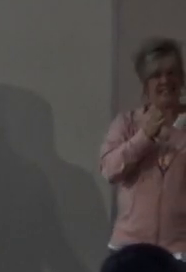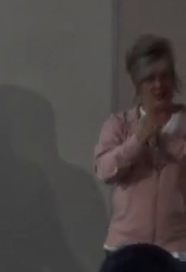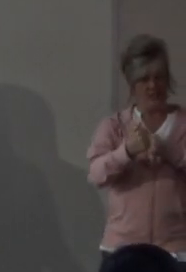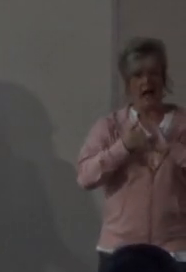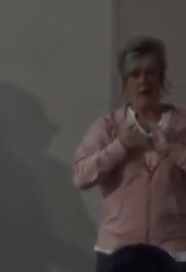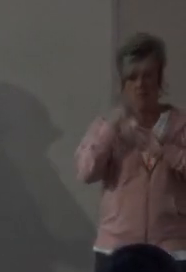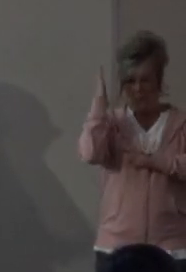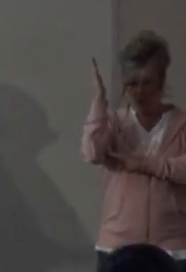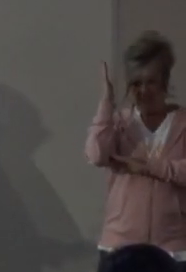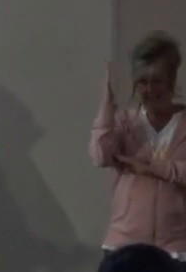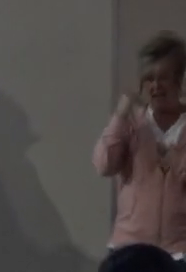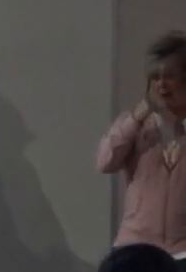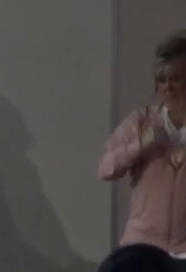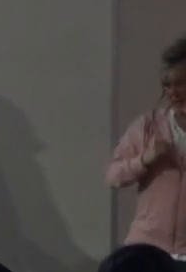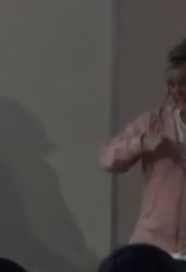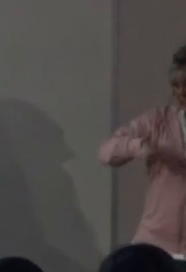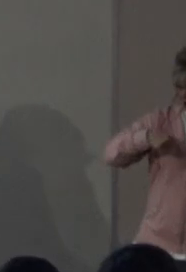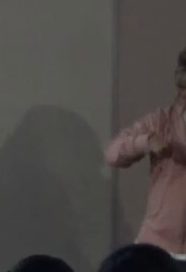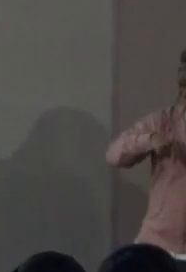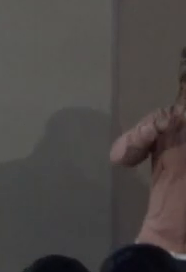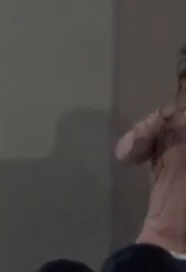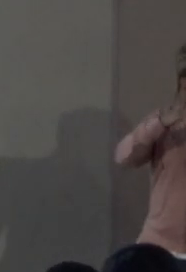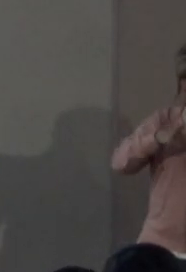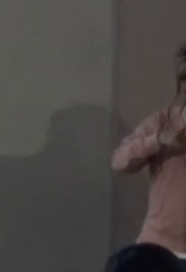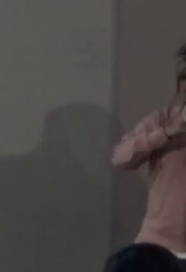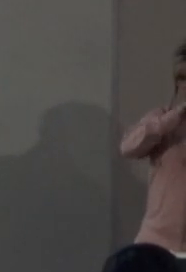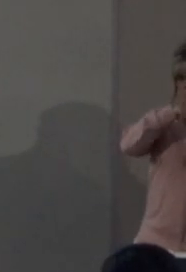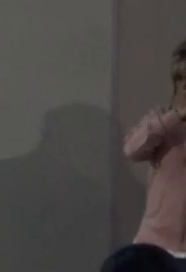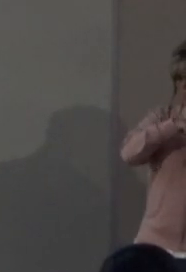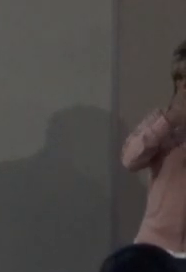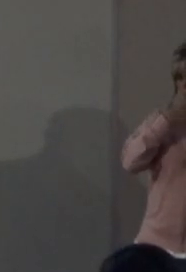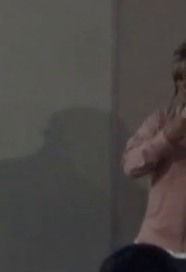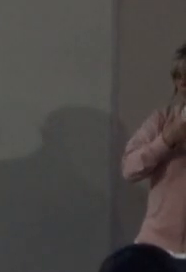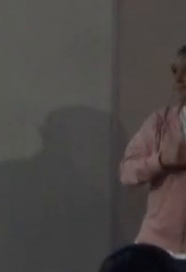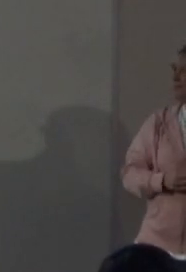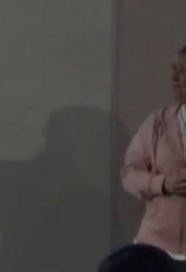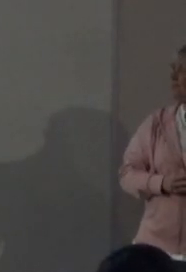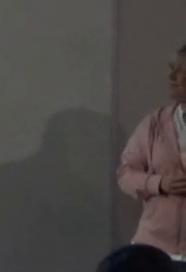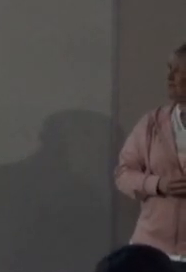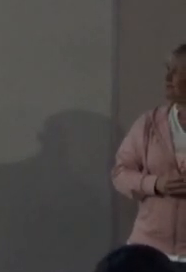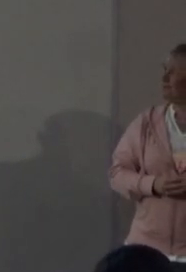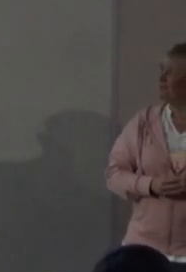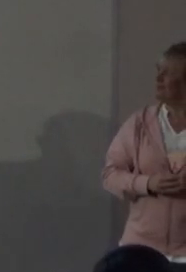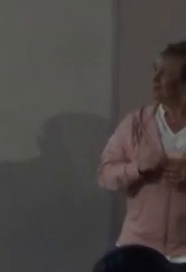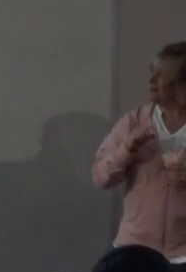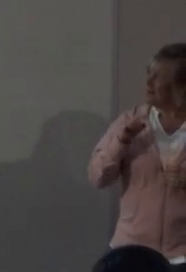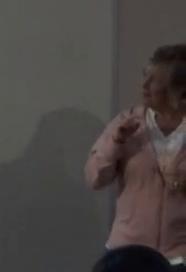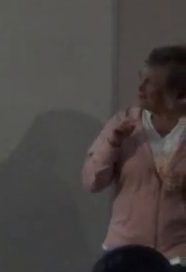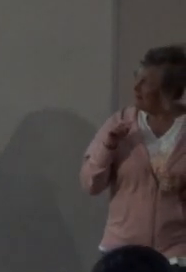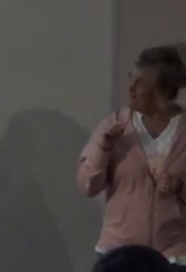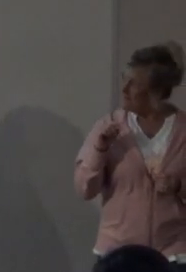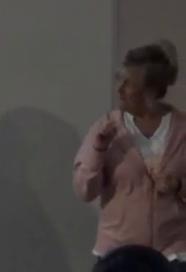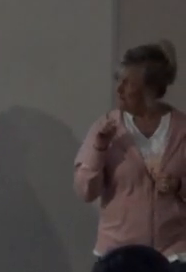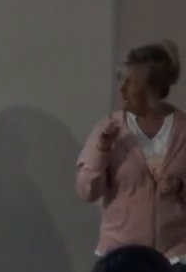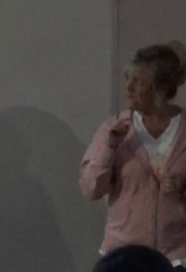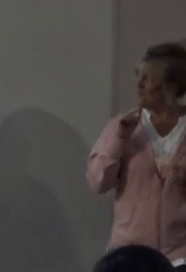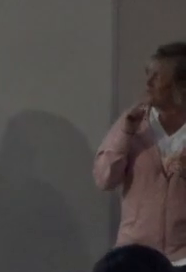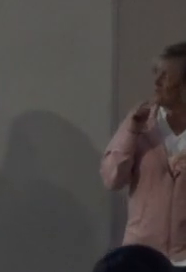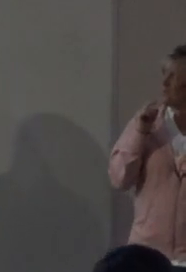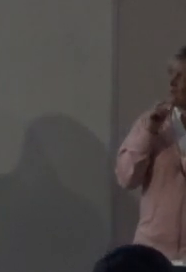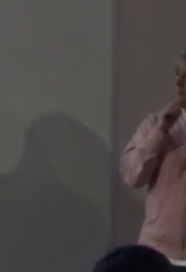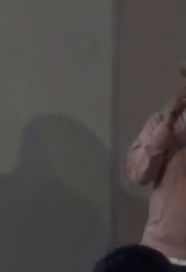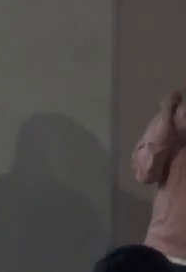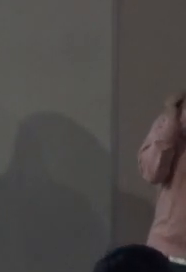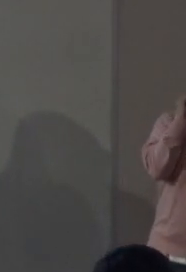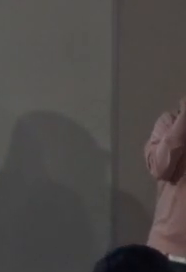I'm less nervous than I usually am, so that's good. One of them was to fine-tune my SolidWorks skills. I